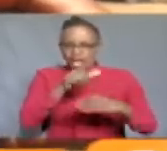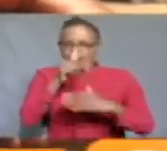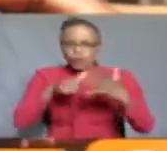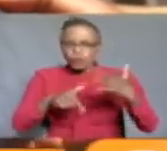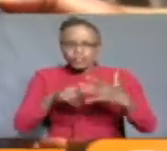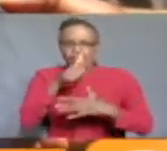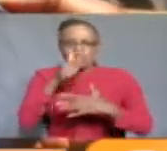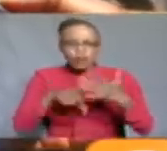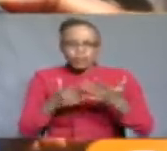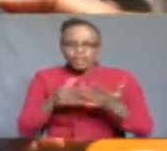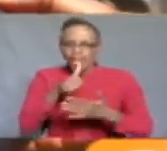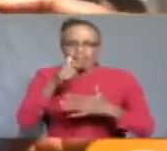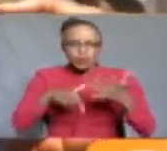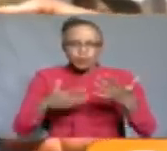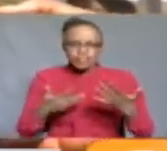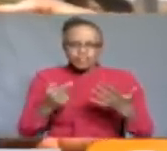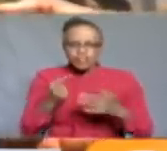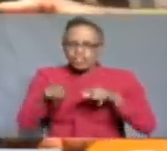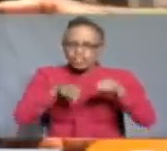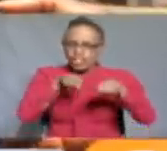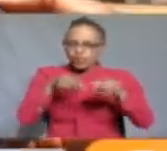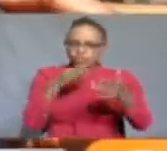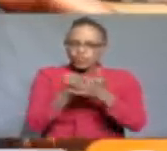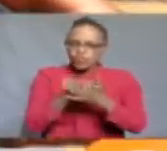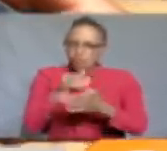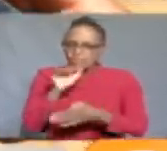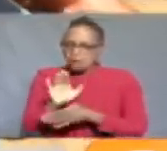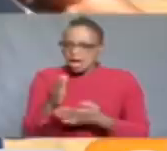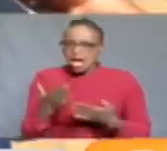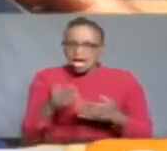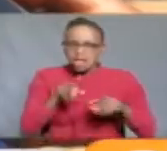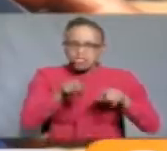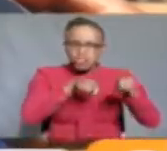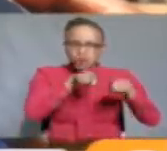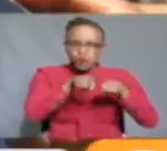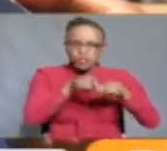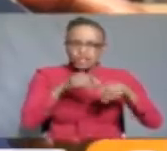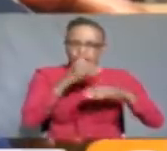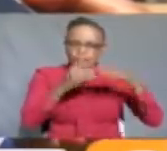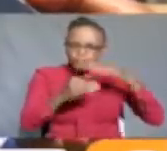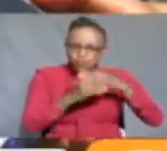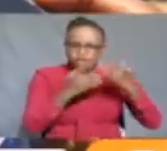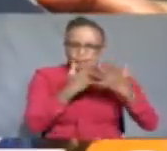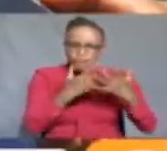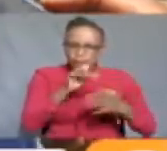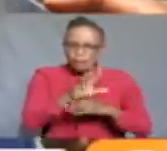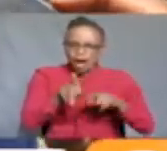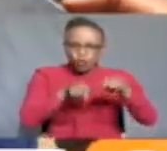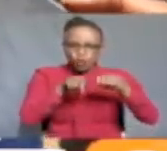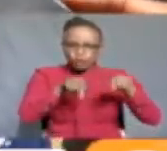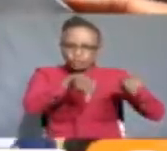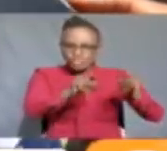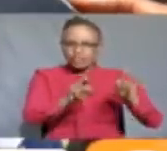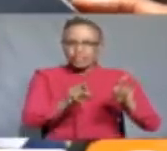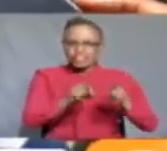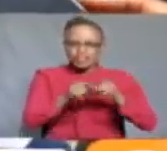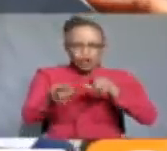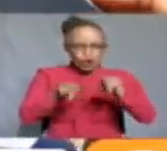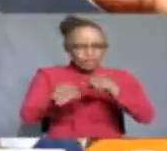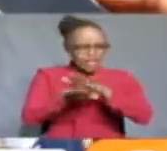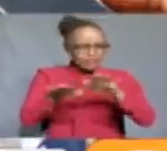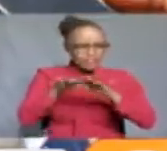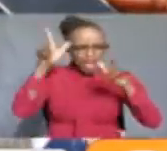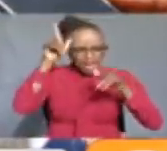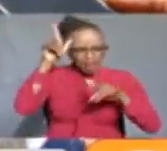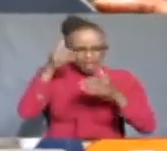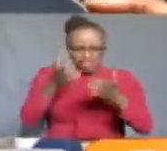else? What else? They will control the finances. Do they need her? They'll control the buildings. Do they need her? They will control the cars.